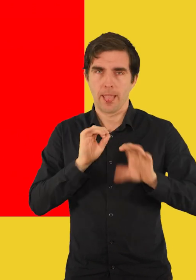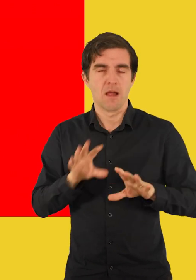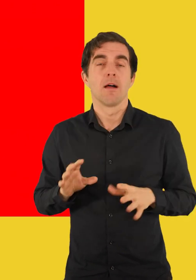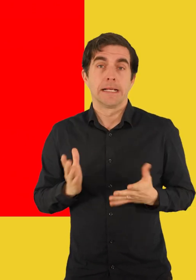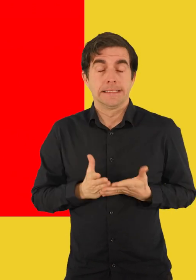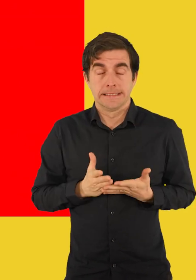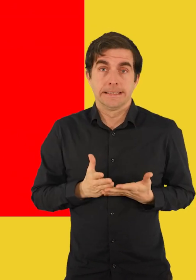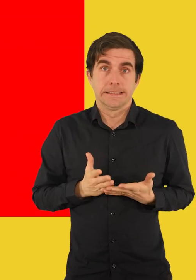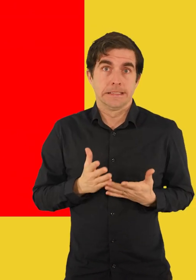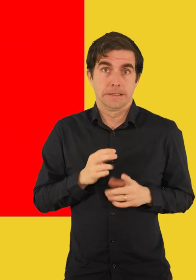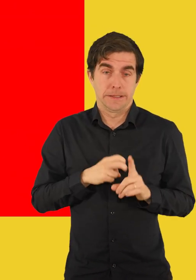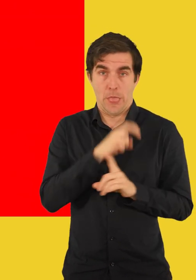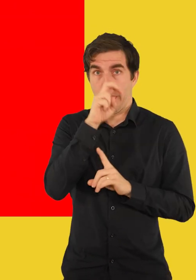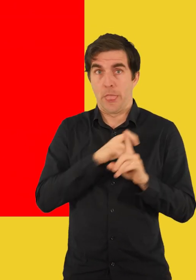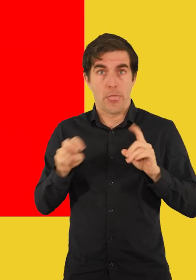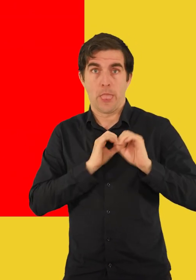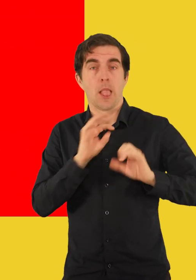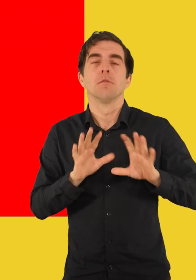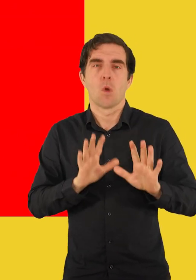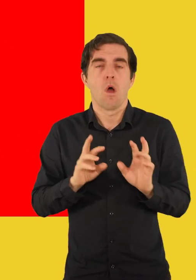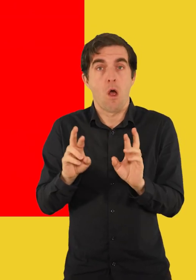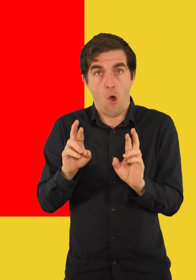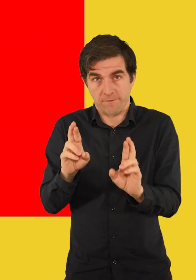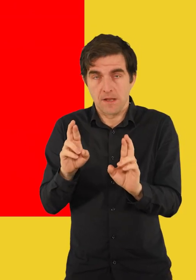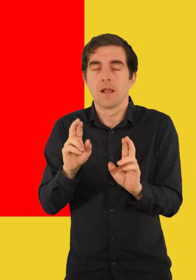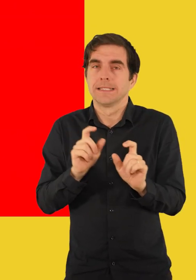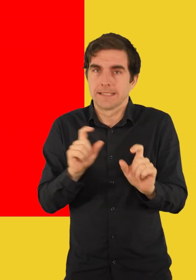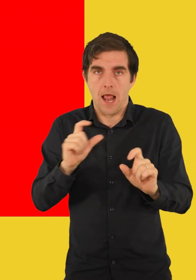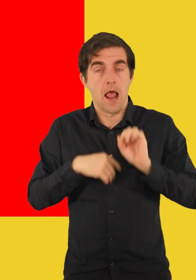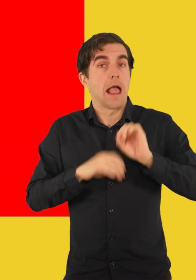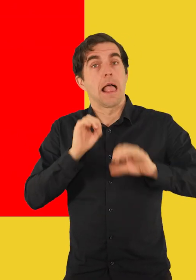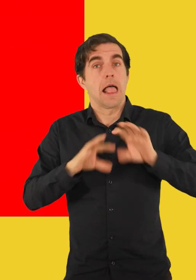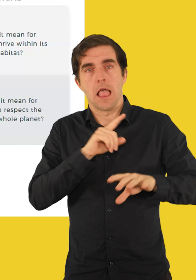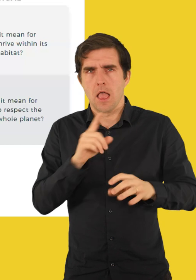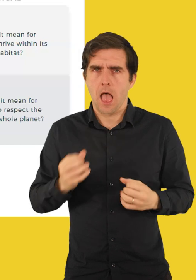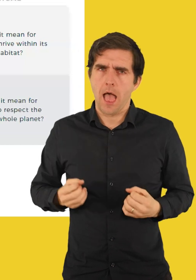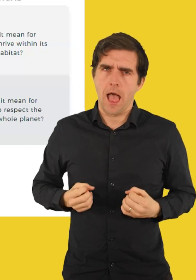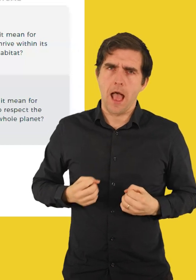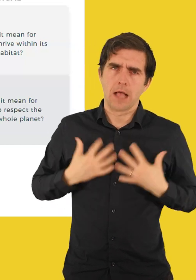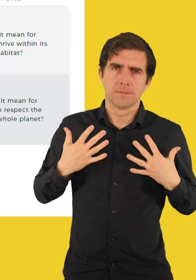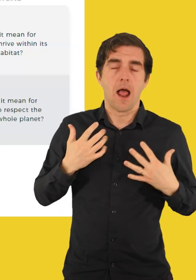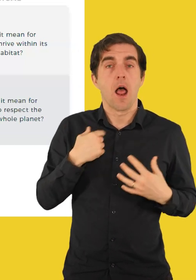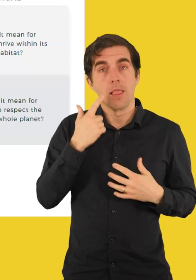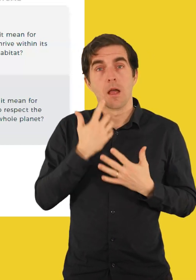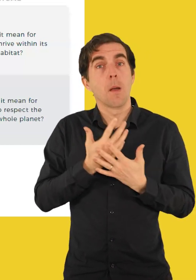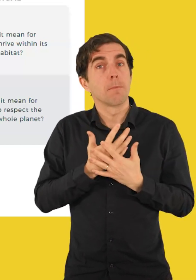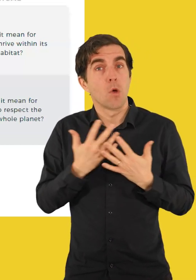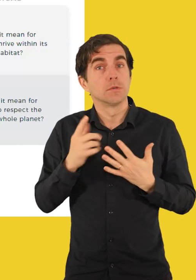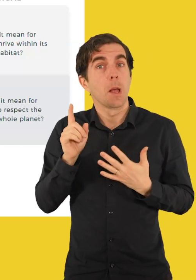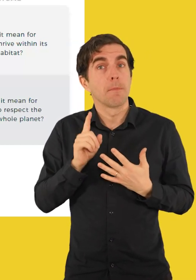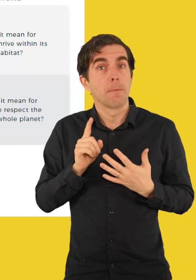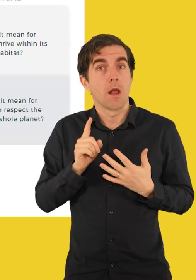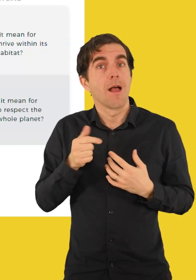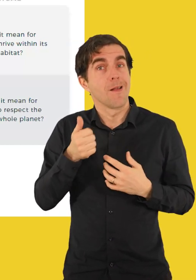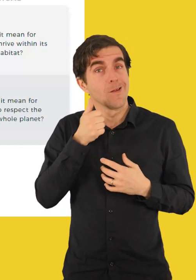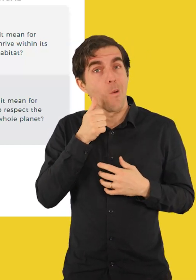things. That is because it is a little bit of a hodgepodge, but hopefully it will still inspire people. So I think most people